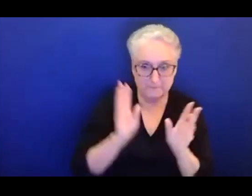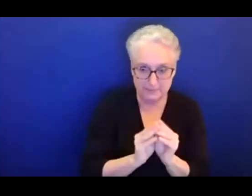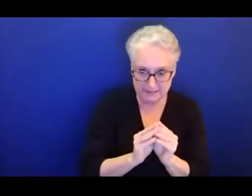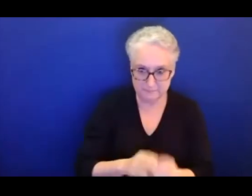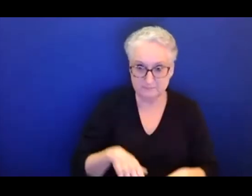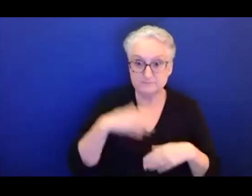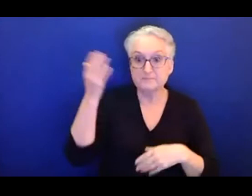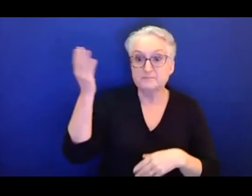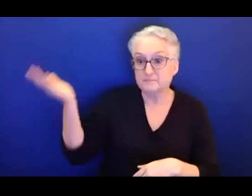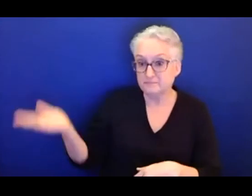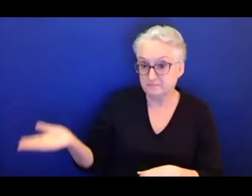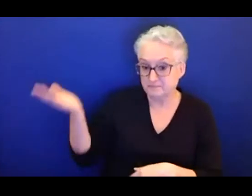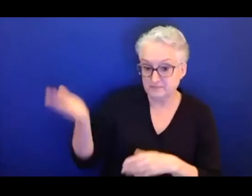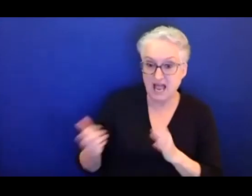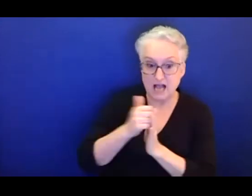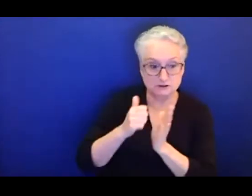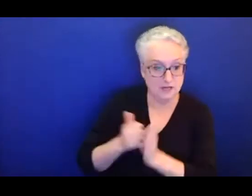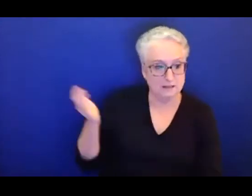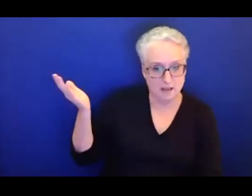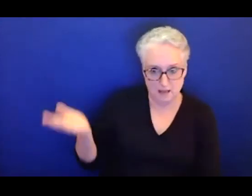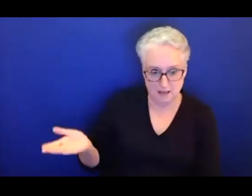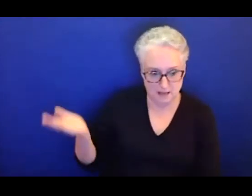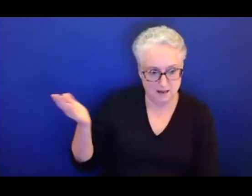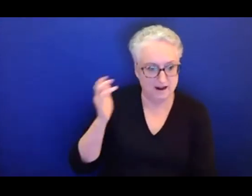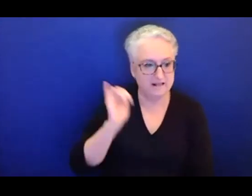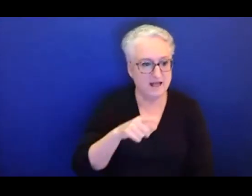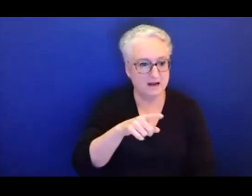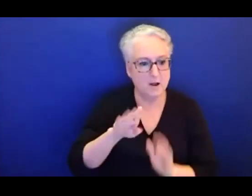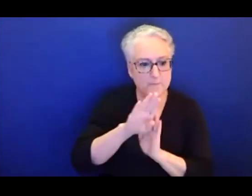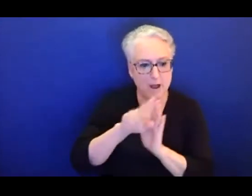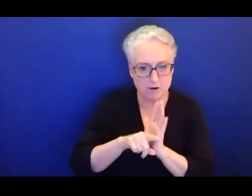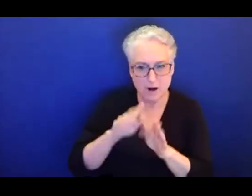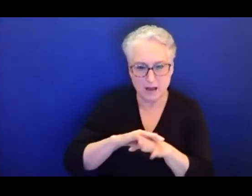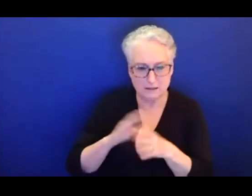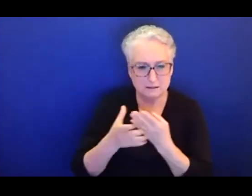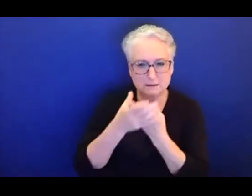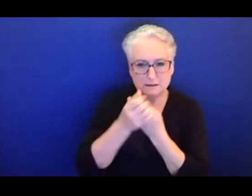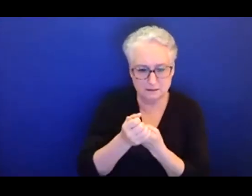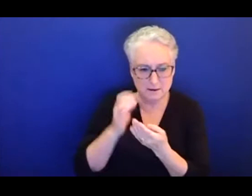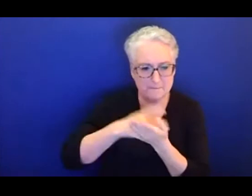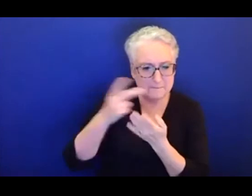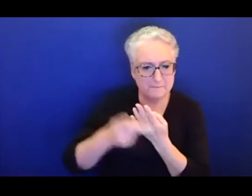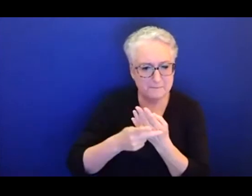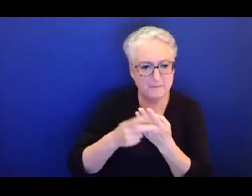we'll talk about the background on the consolidated plan and the annual action plan. We're going to review the proposed